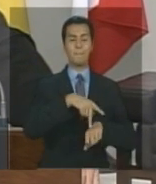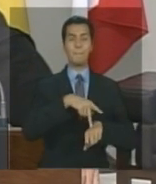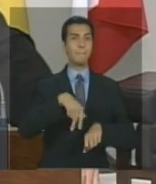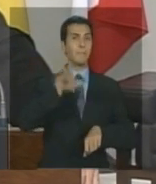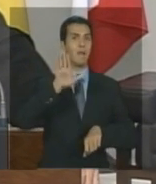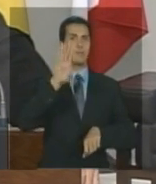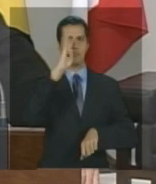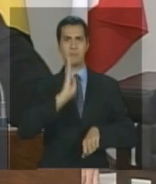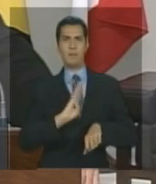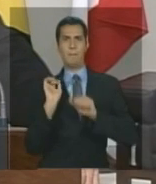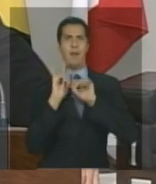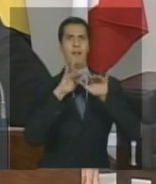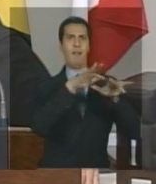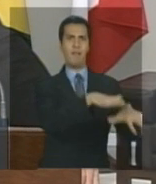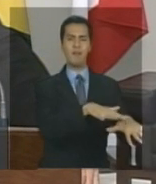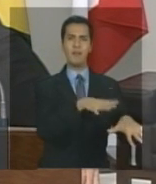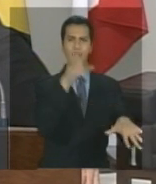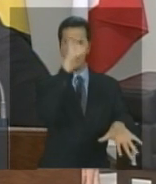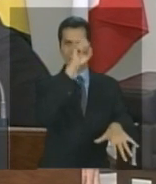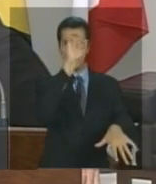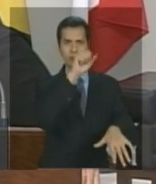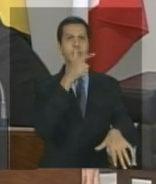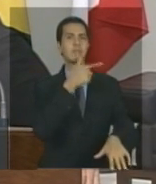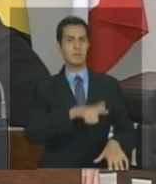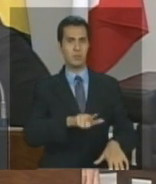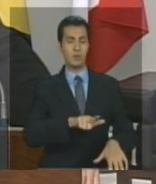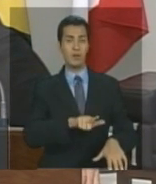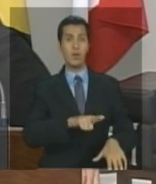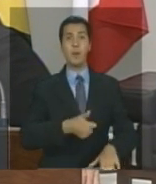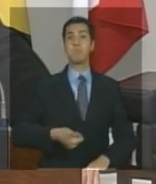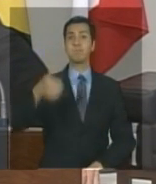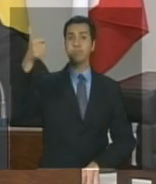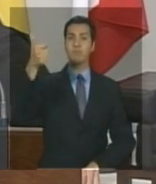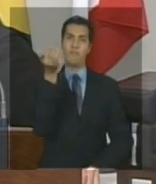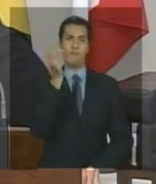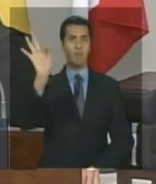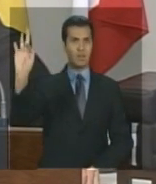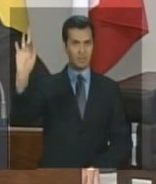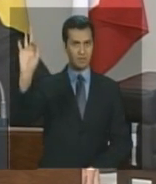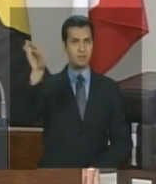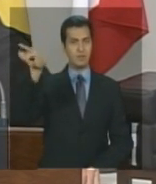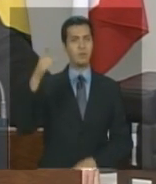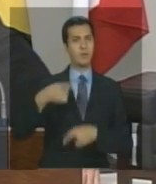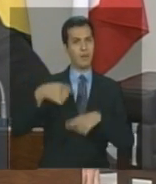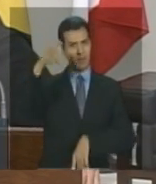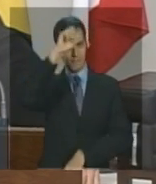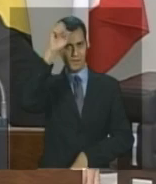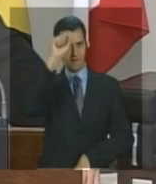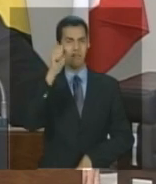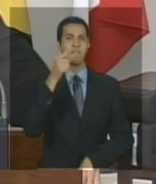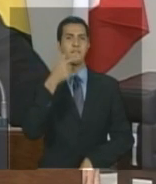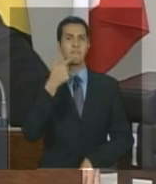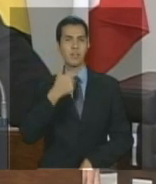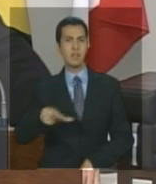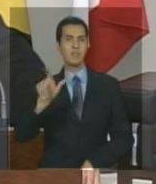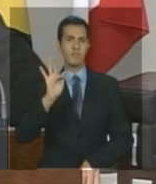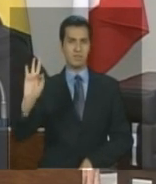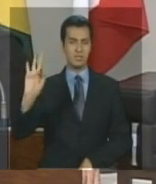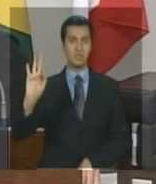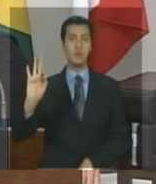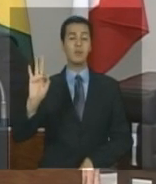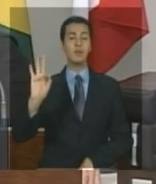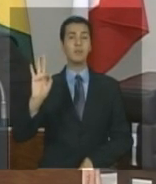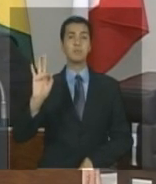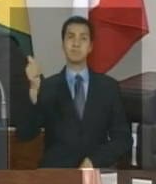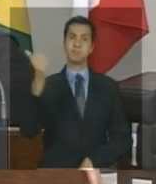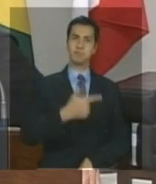for French as a second language. Ficando apenas para atrás da França quando se trata de aprendizado do francês como segunda língua. But we